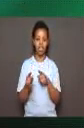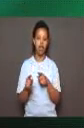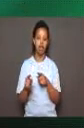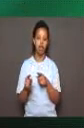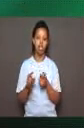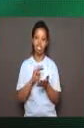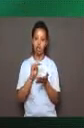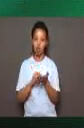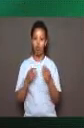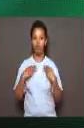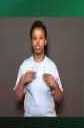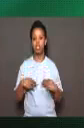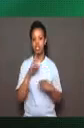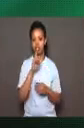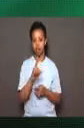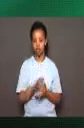of molecules.